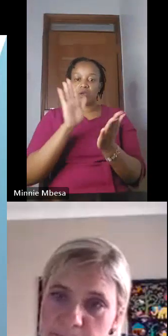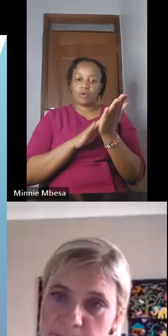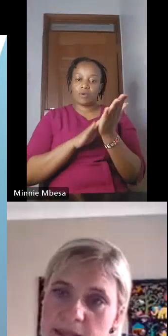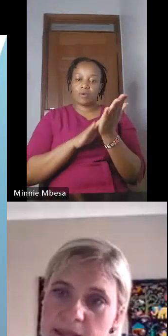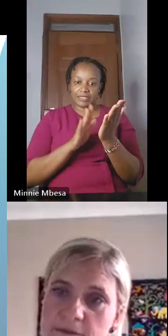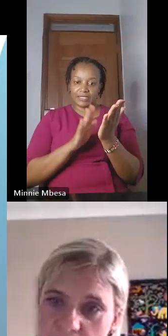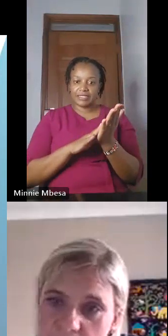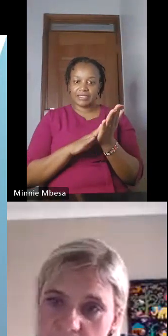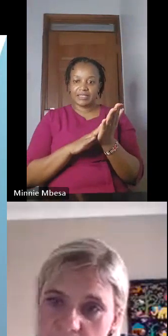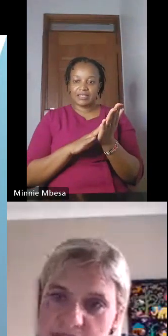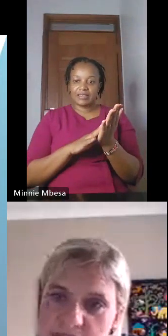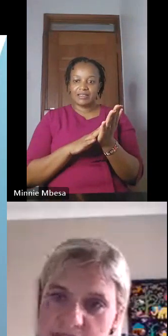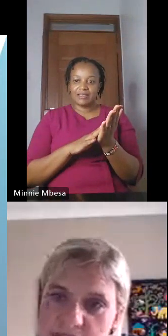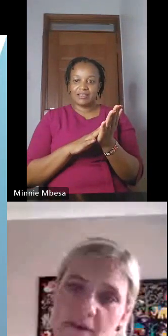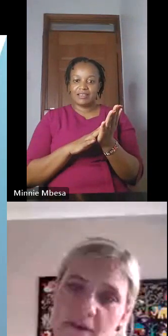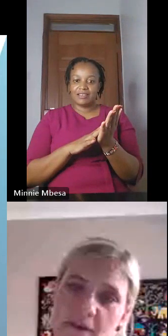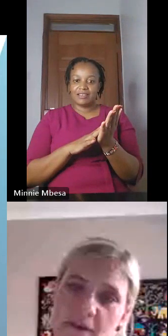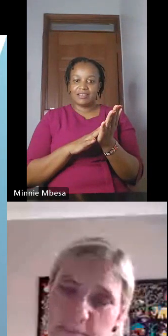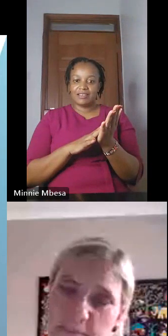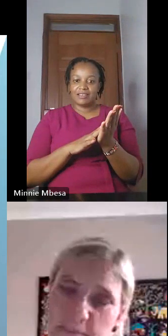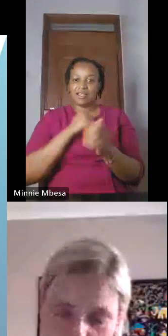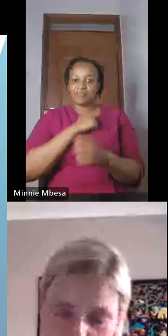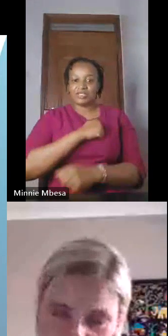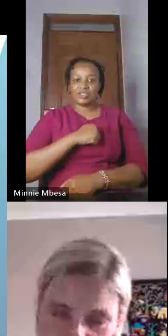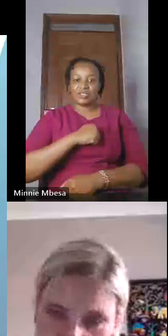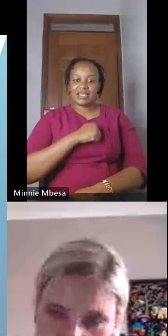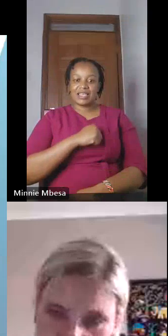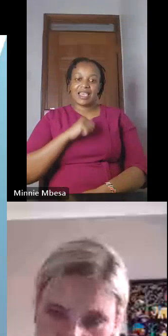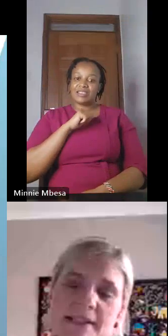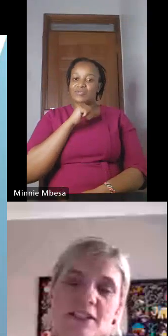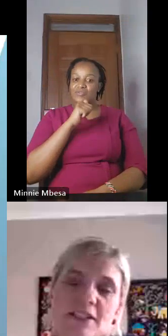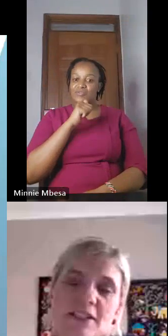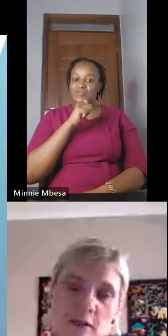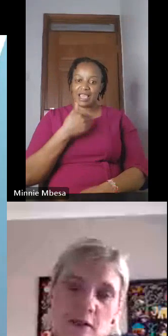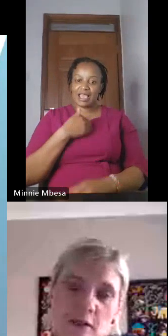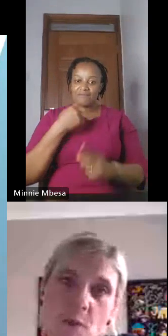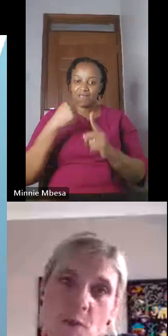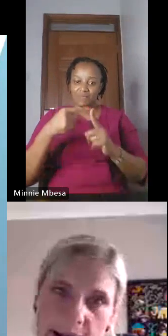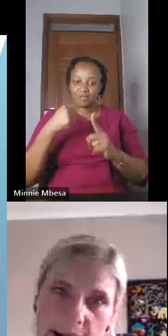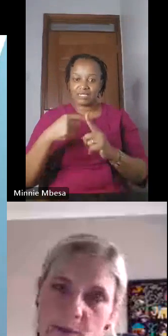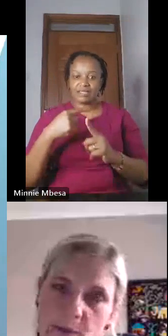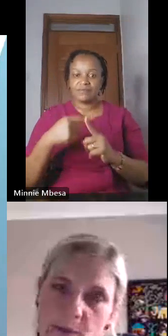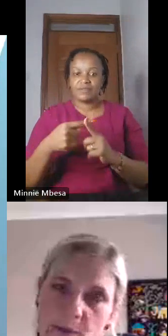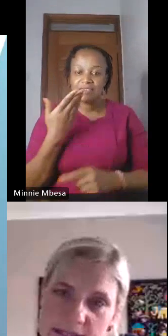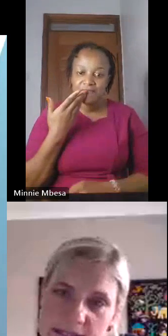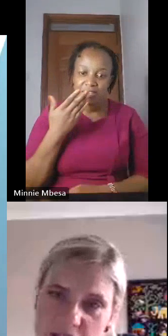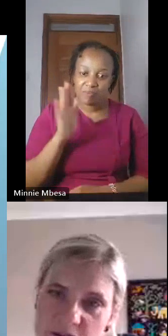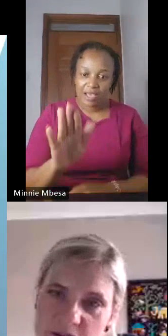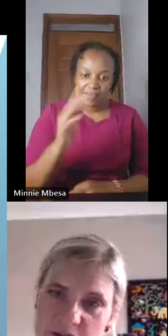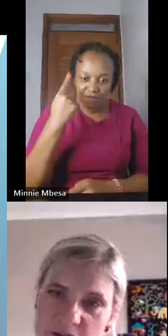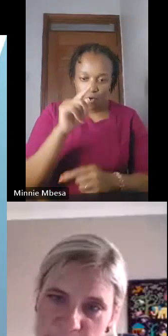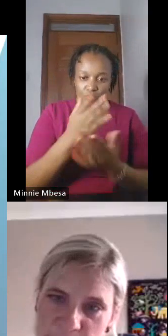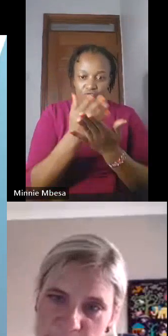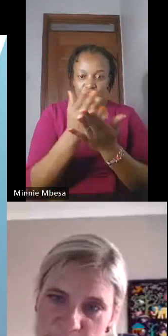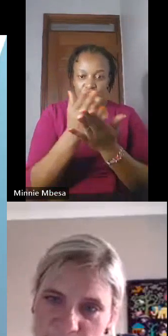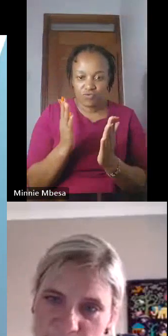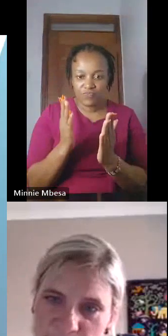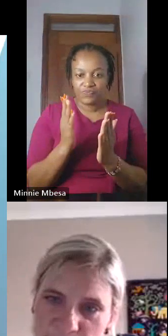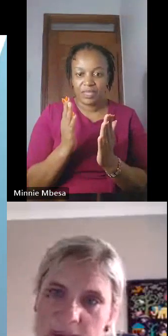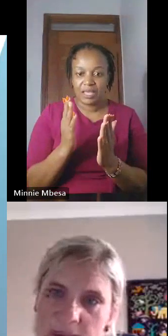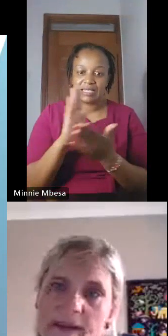have the positive response for you. I did just want to share why we make the decisions we